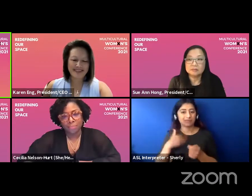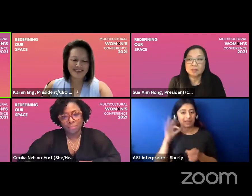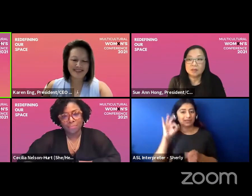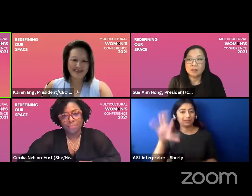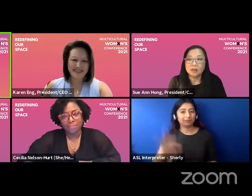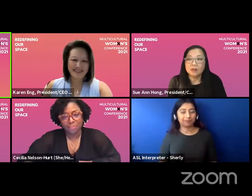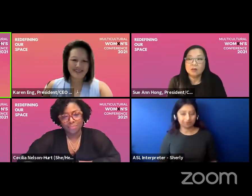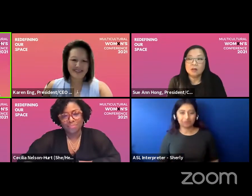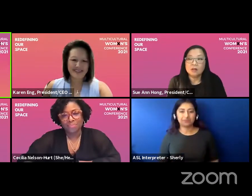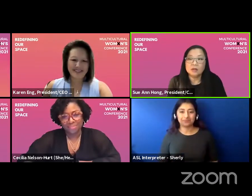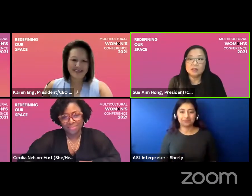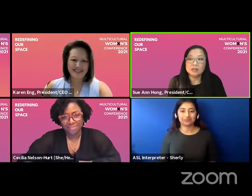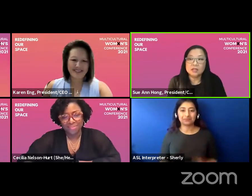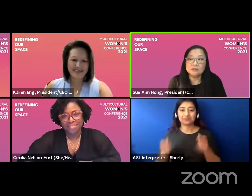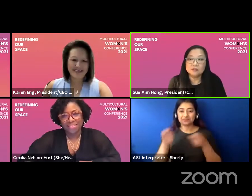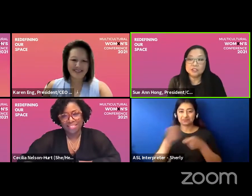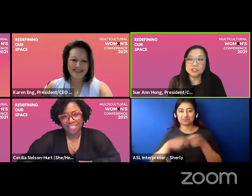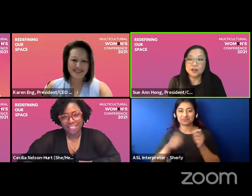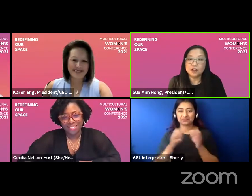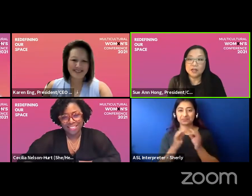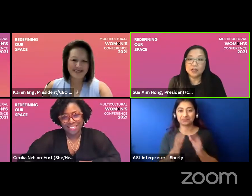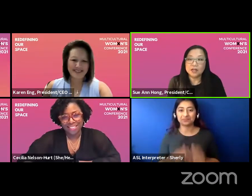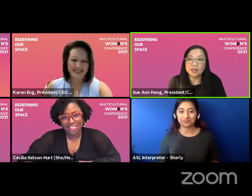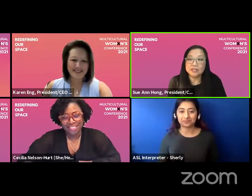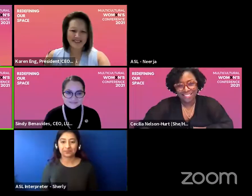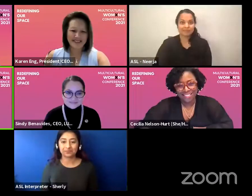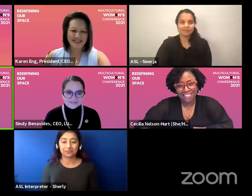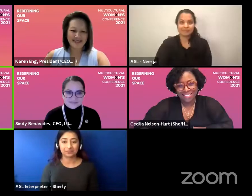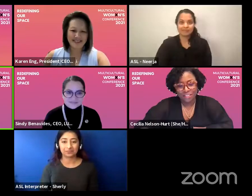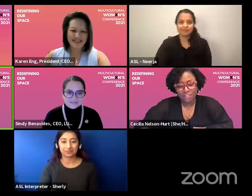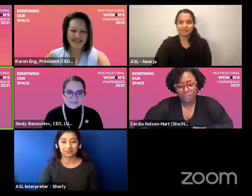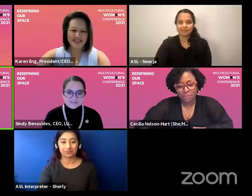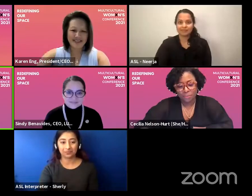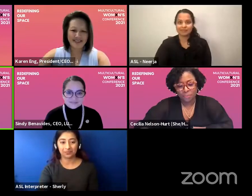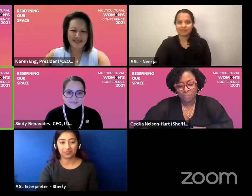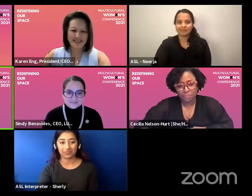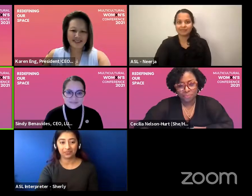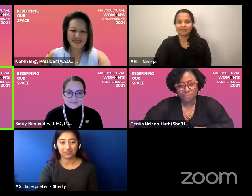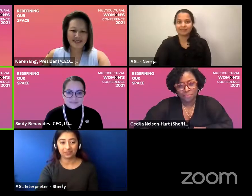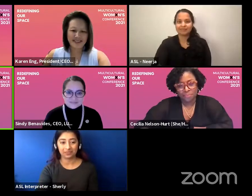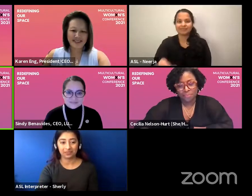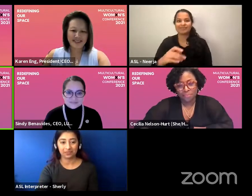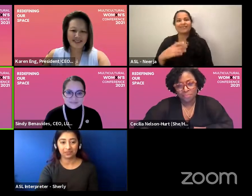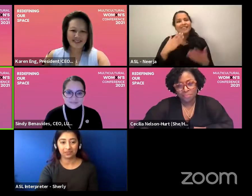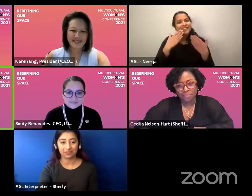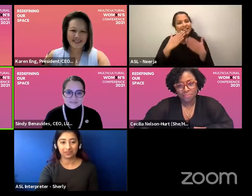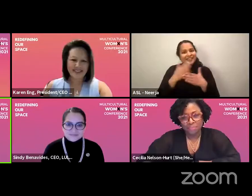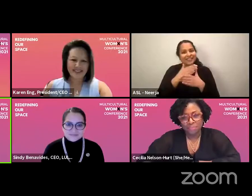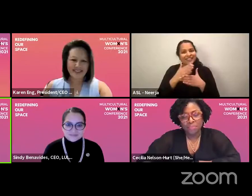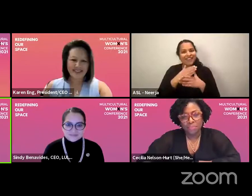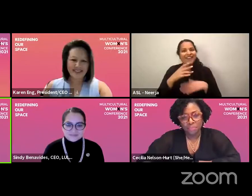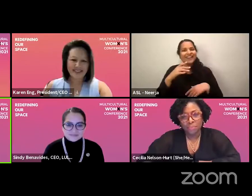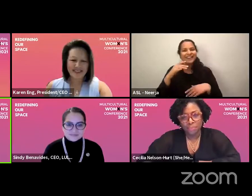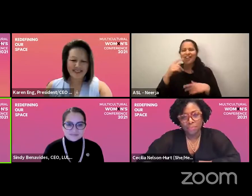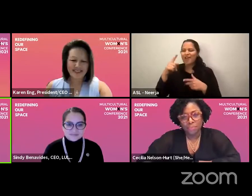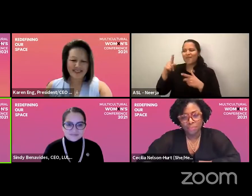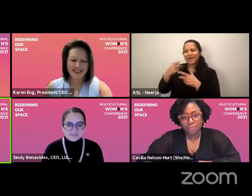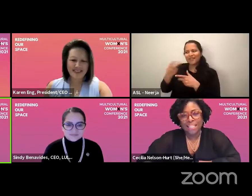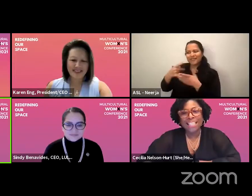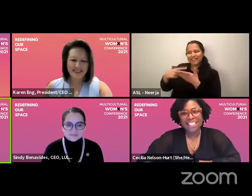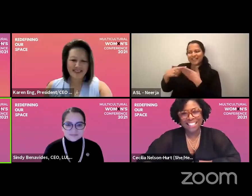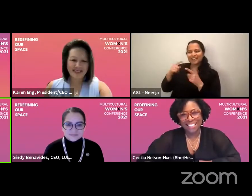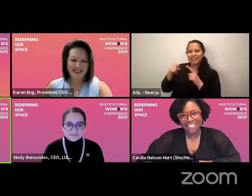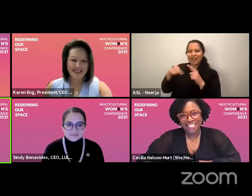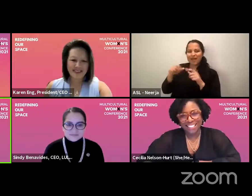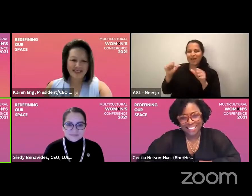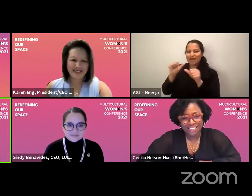Sue-Ann. Well, Carla, thank you for sharing. I think when you and I talked about the whole thing about algebra, I thought that was so funny.